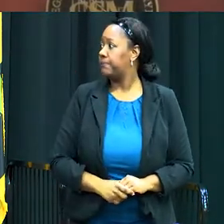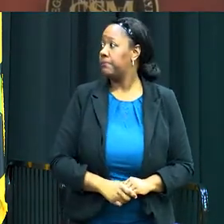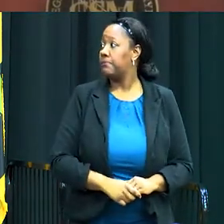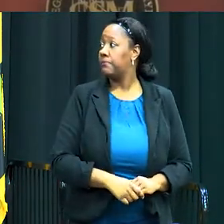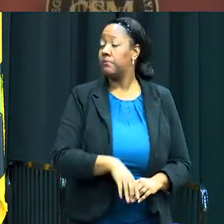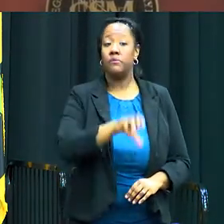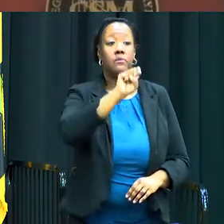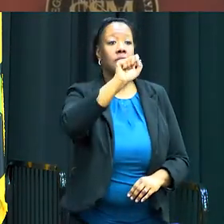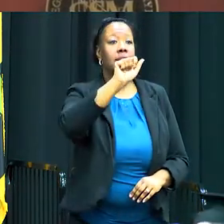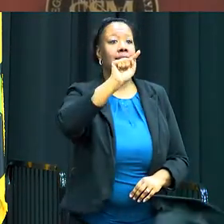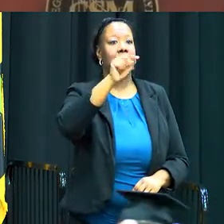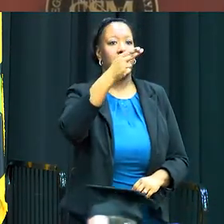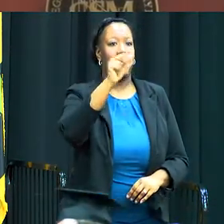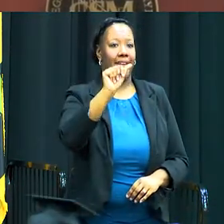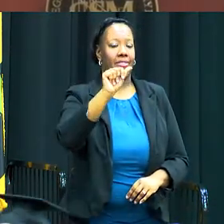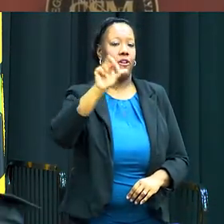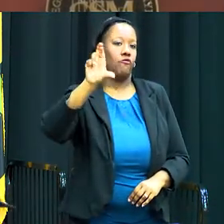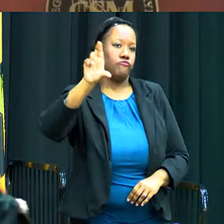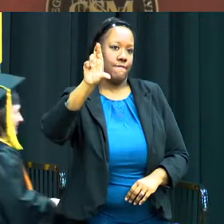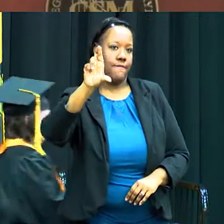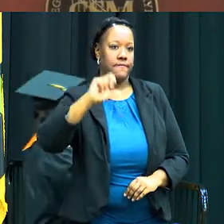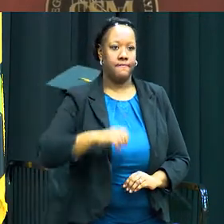Samantha Joan Reagan.